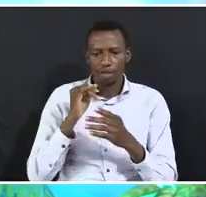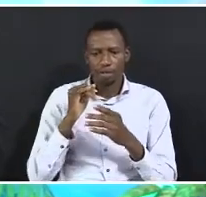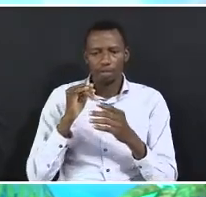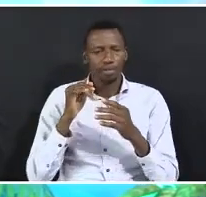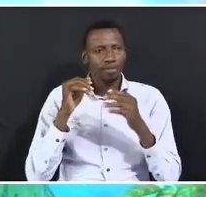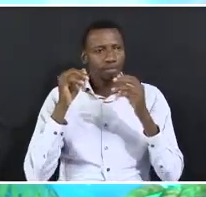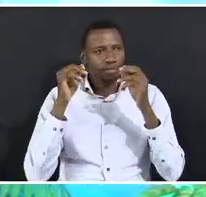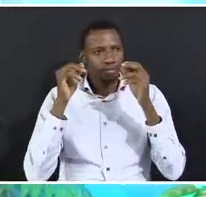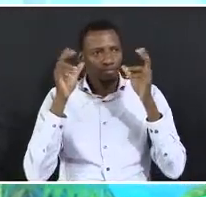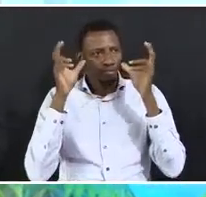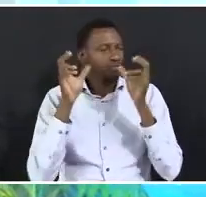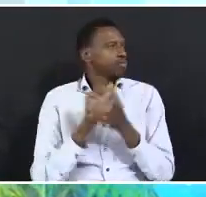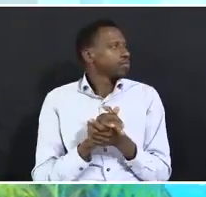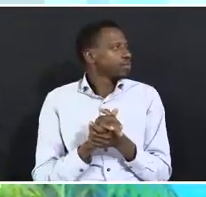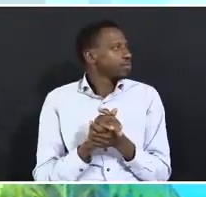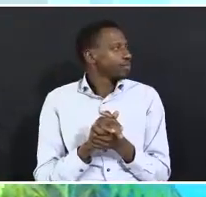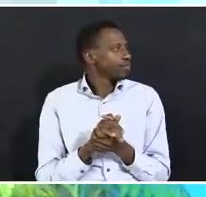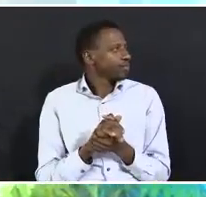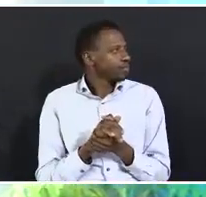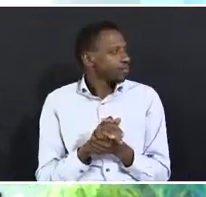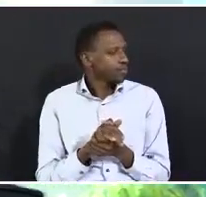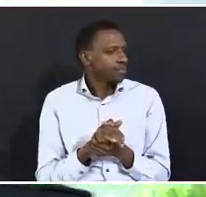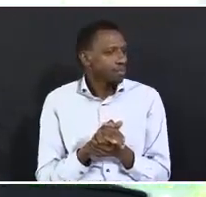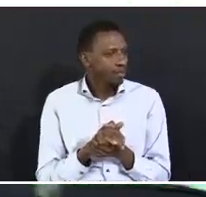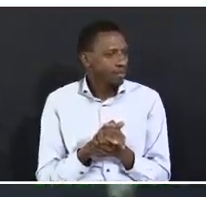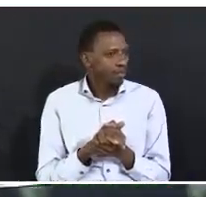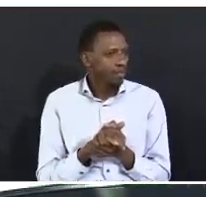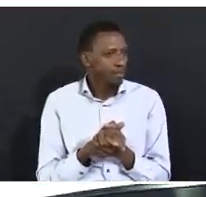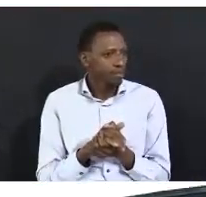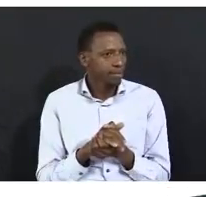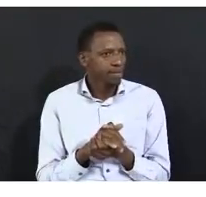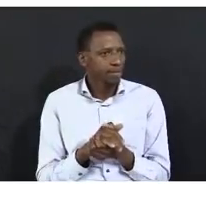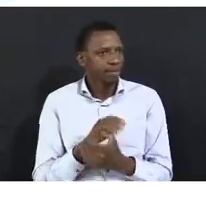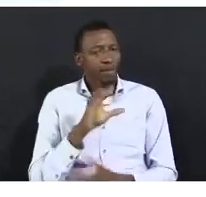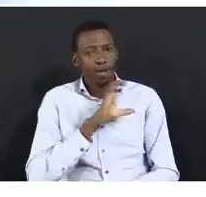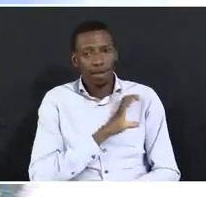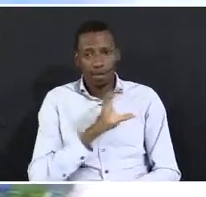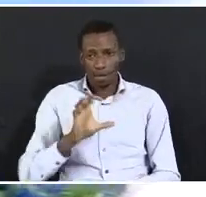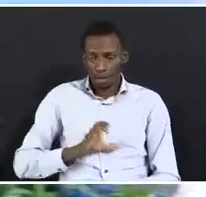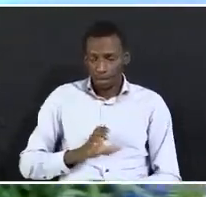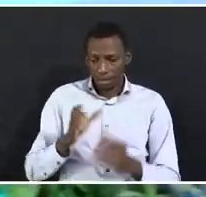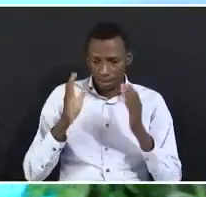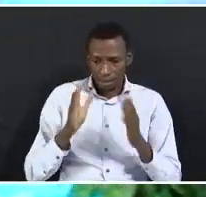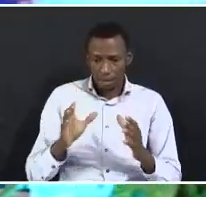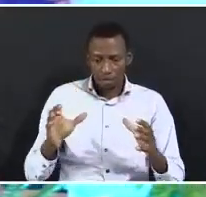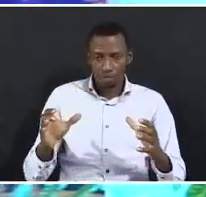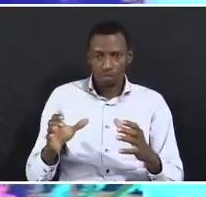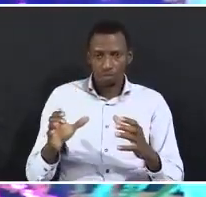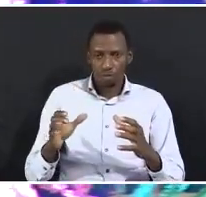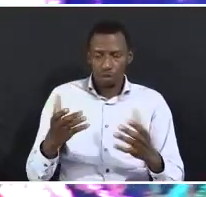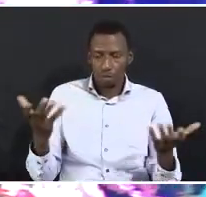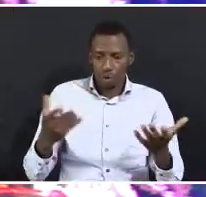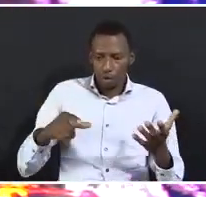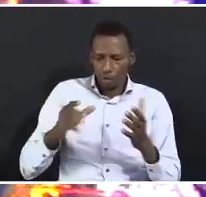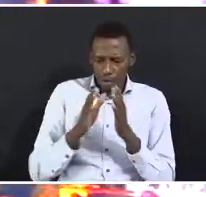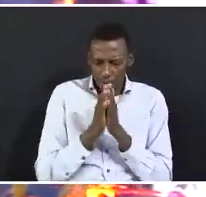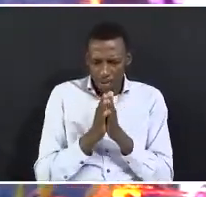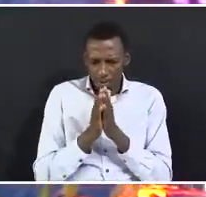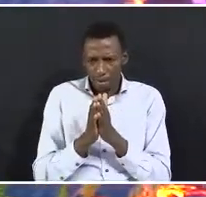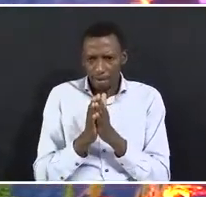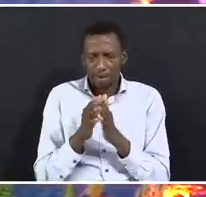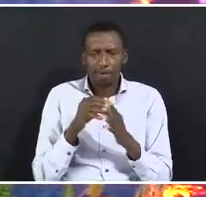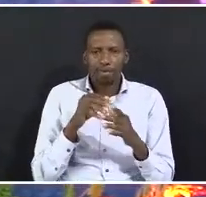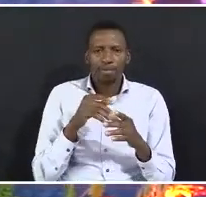getting tired. Let me try the choir. A Christianity where we pray that a brother